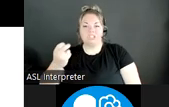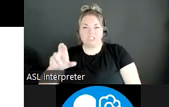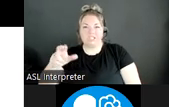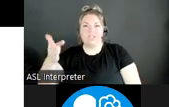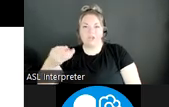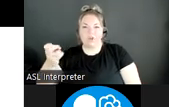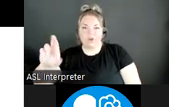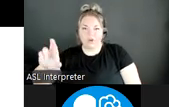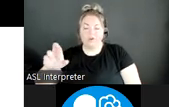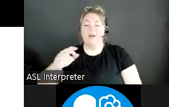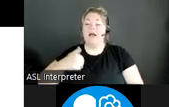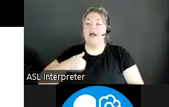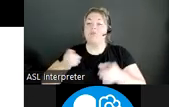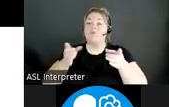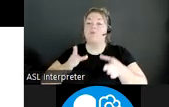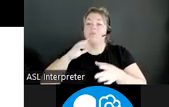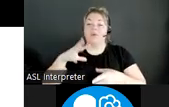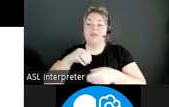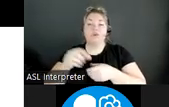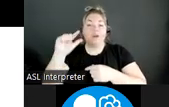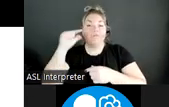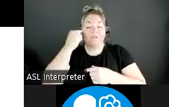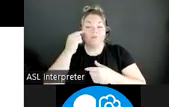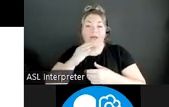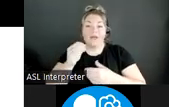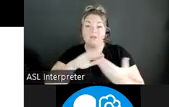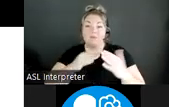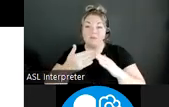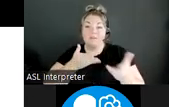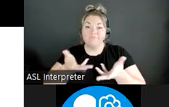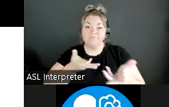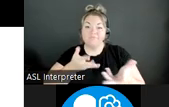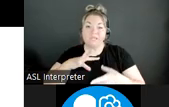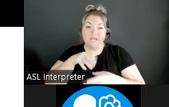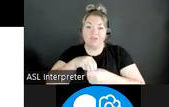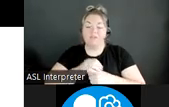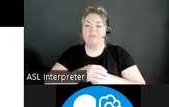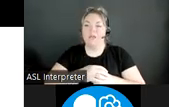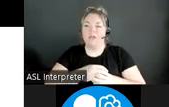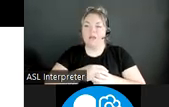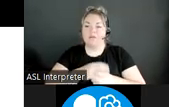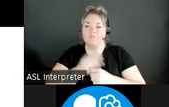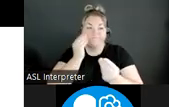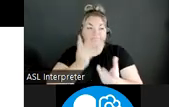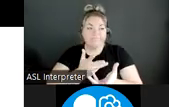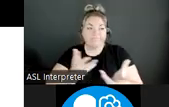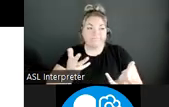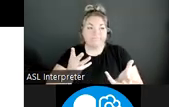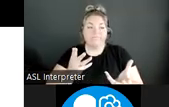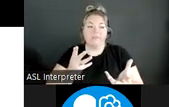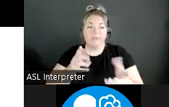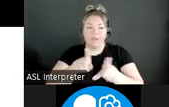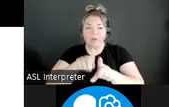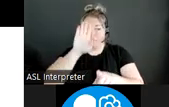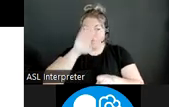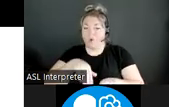for Intergovernmental and Community Engagement. Just to let you all know, as you know, I